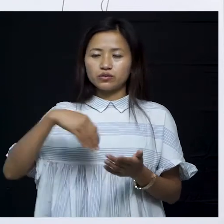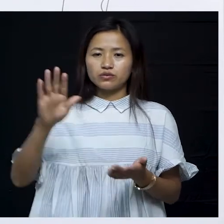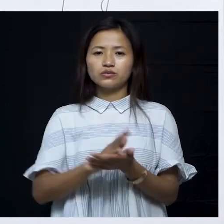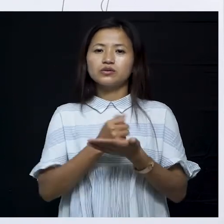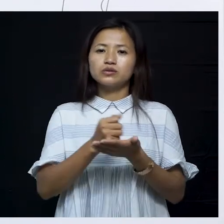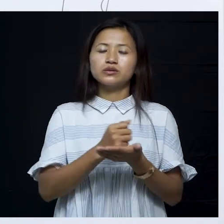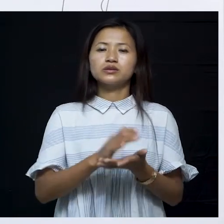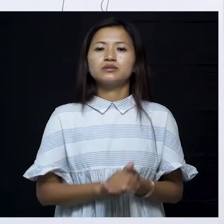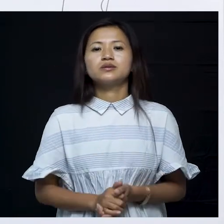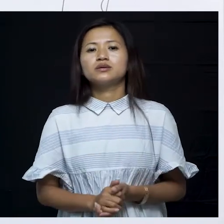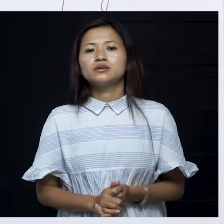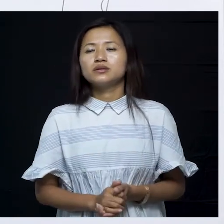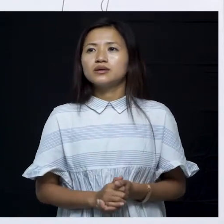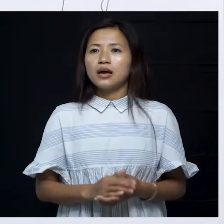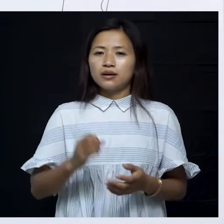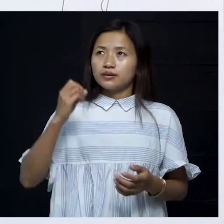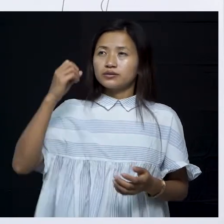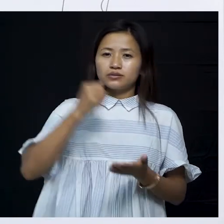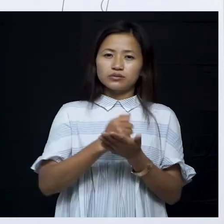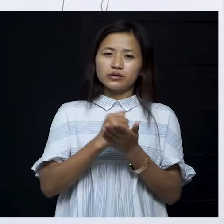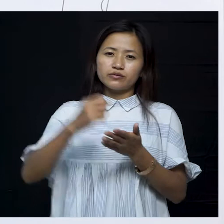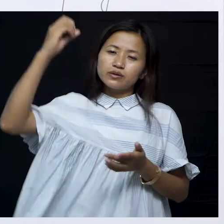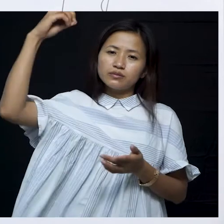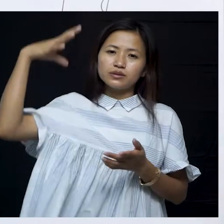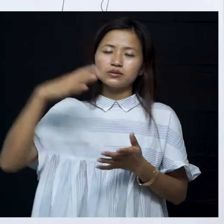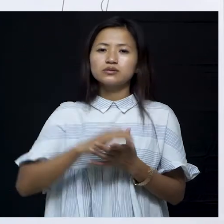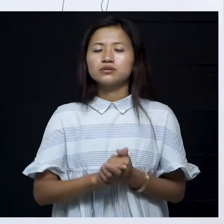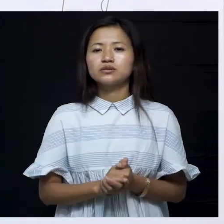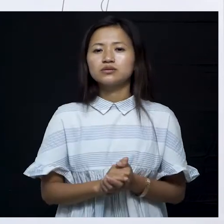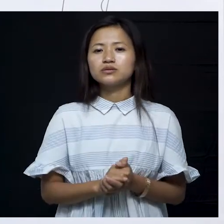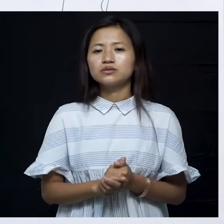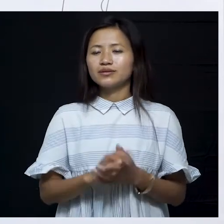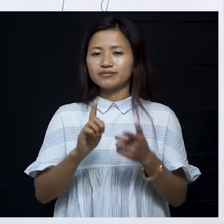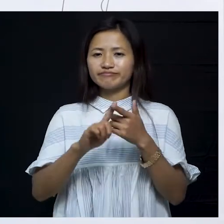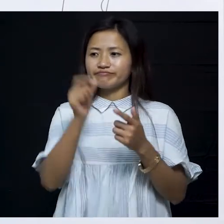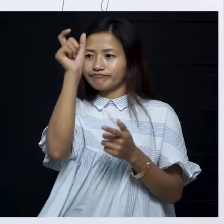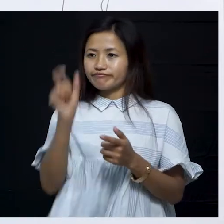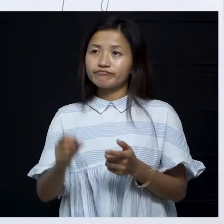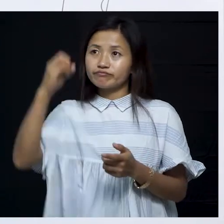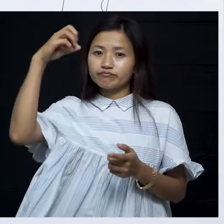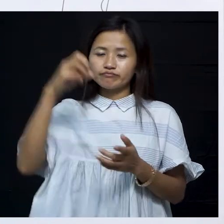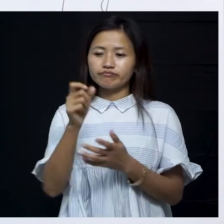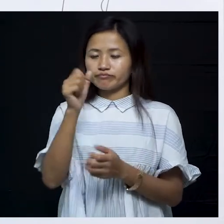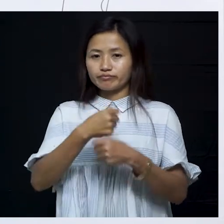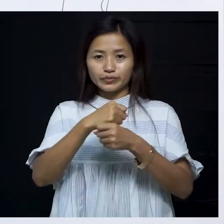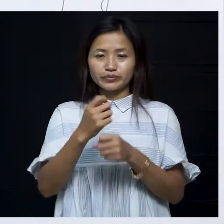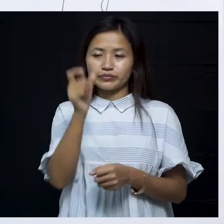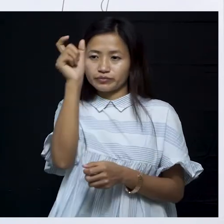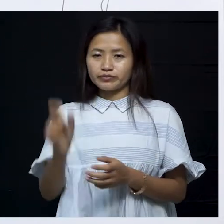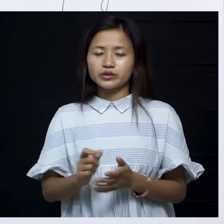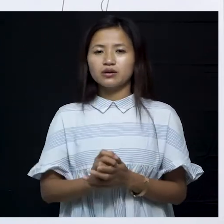training for electricity, training for as an electrician, training for